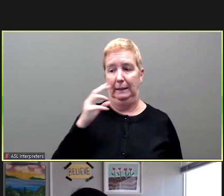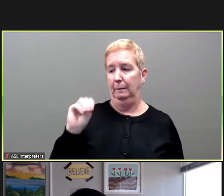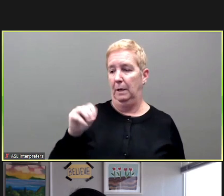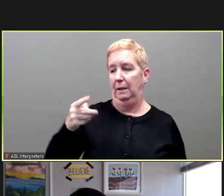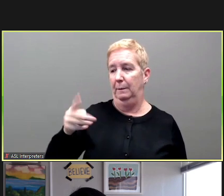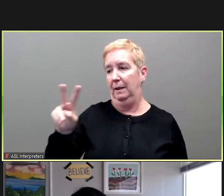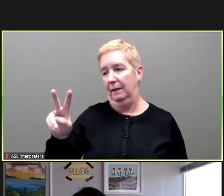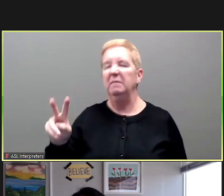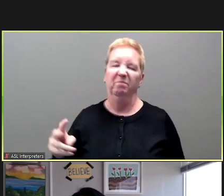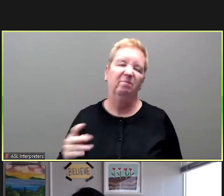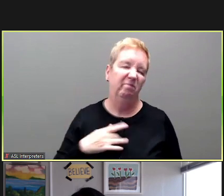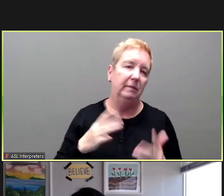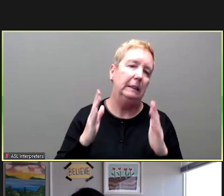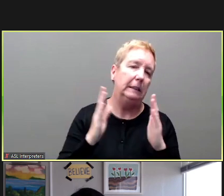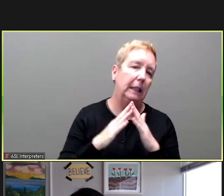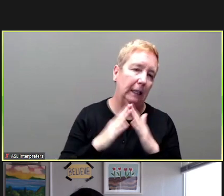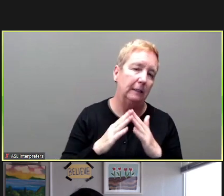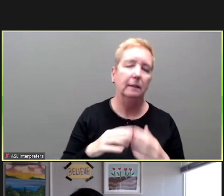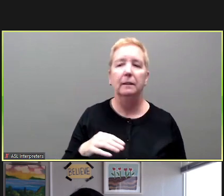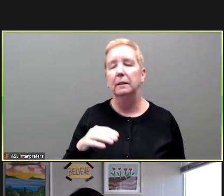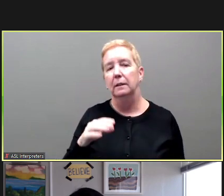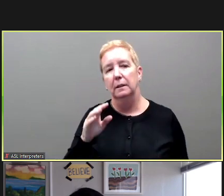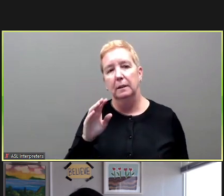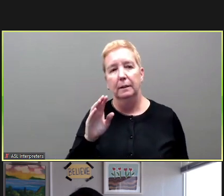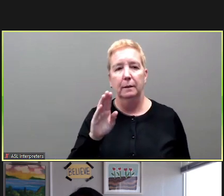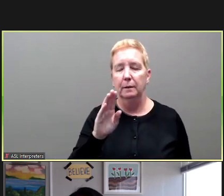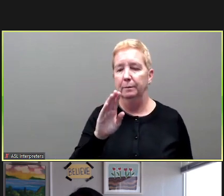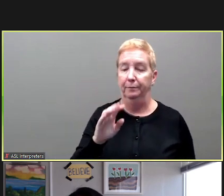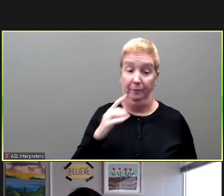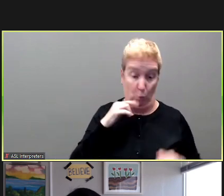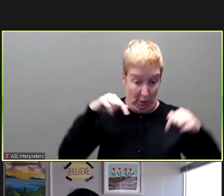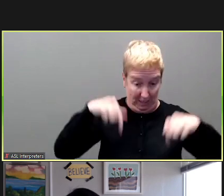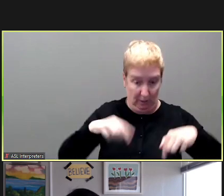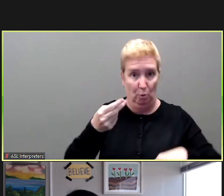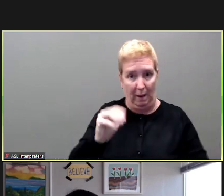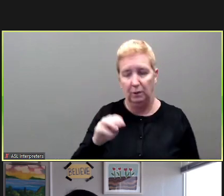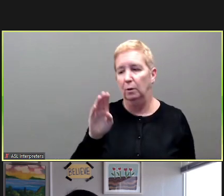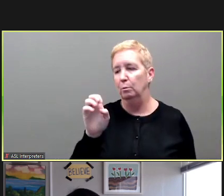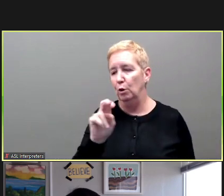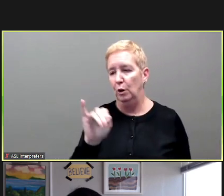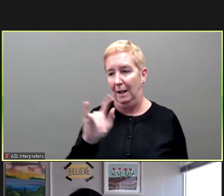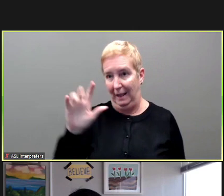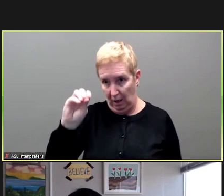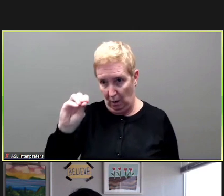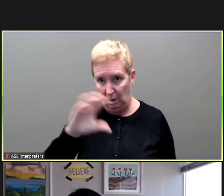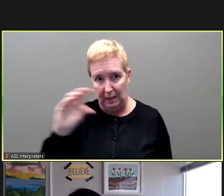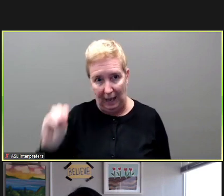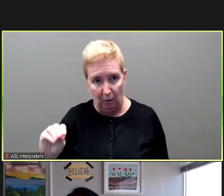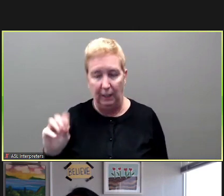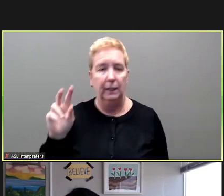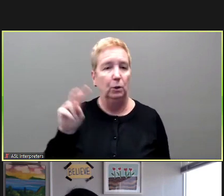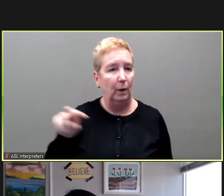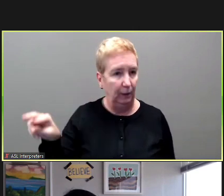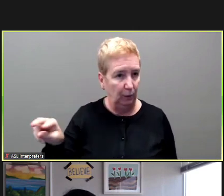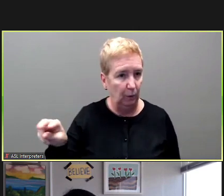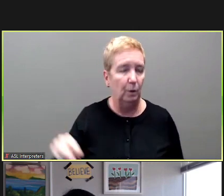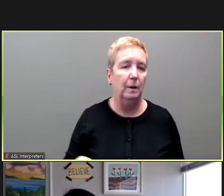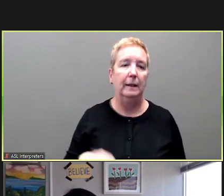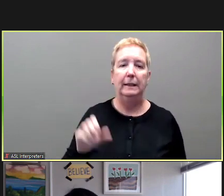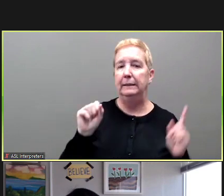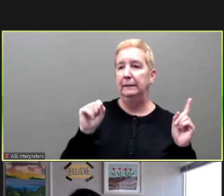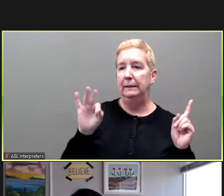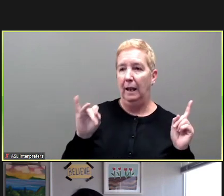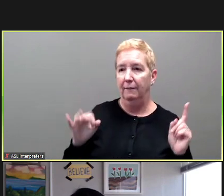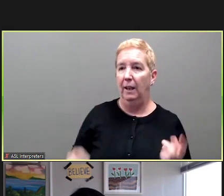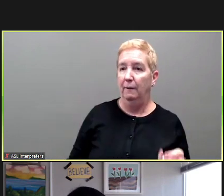in the cities. So in New Mexico, it's been in Bernalillo County, 22 of them, Santa Fe